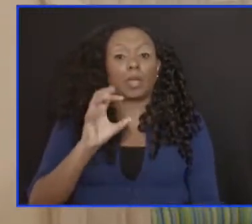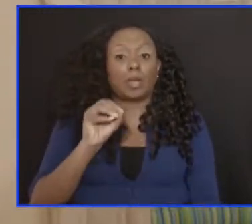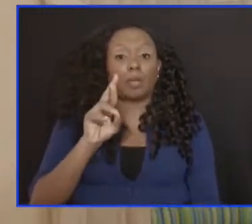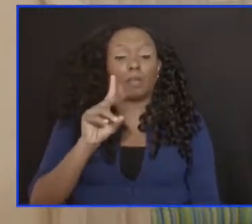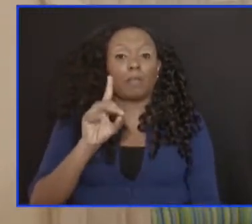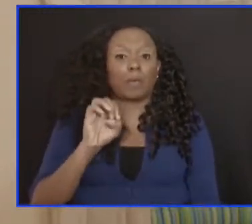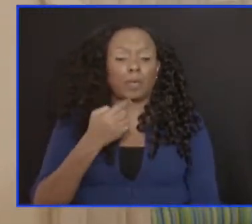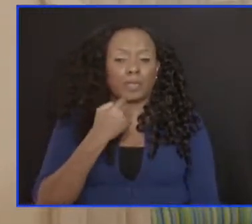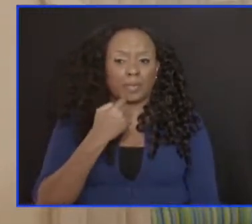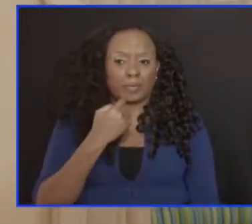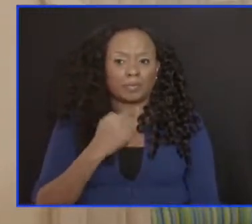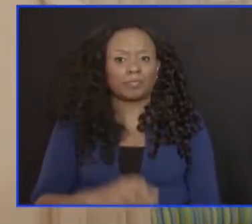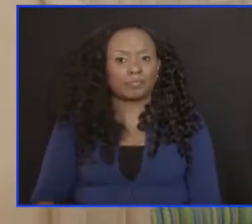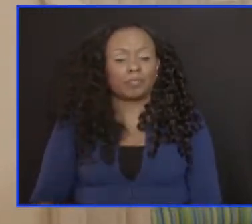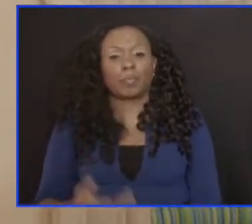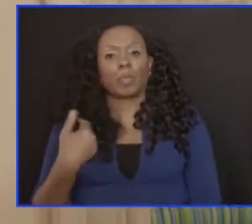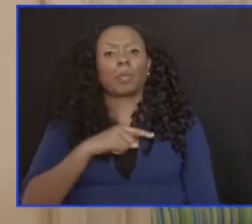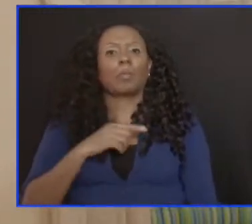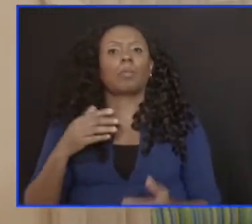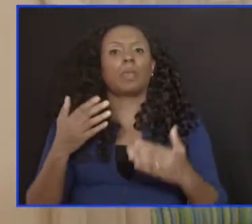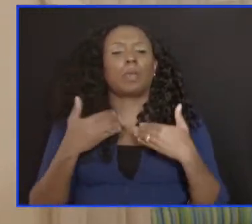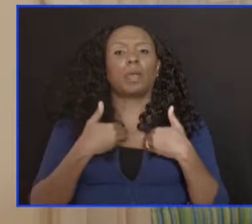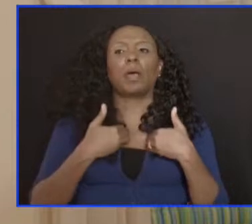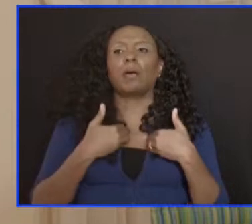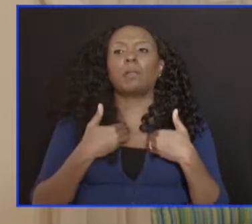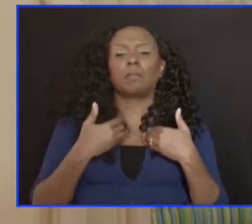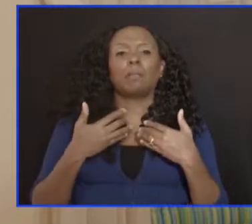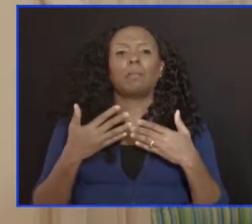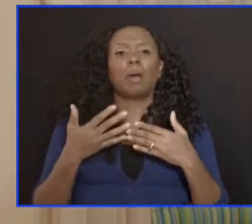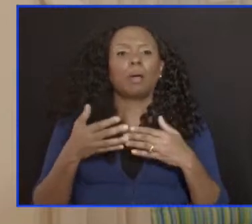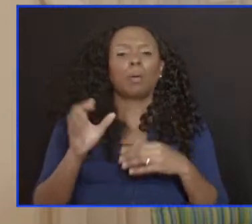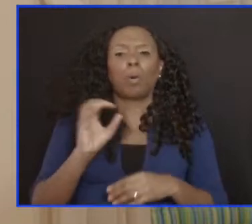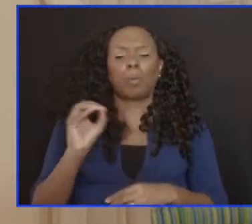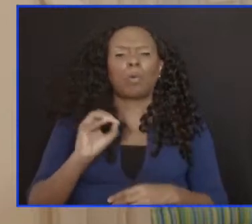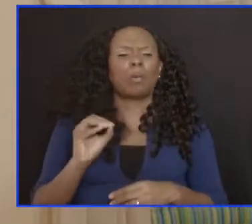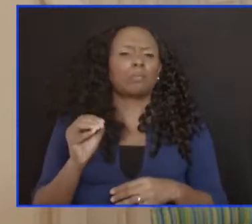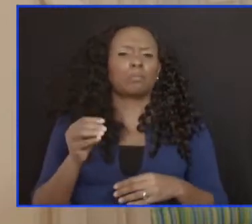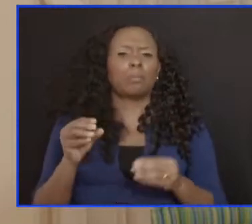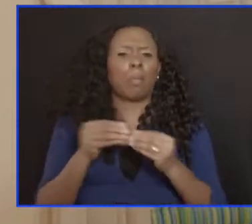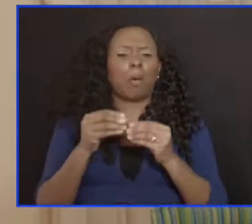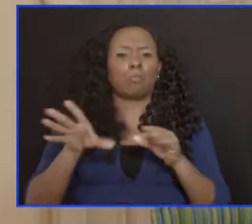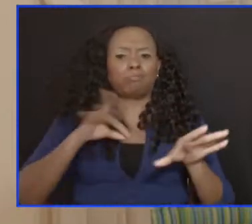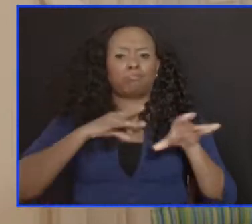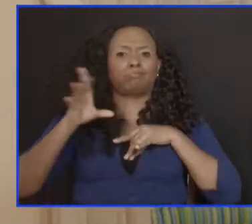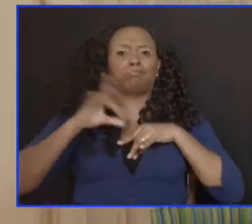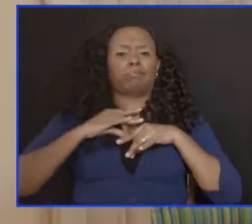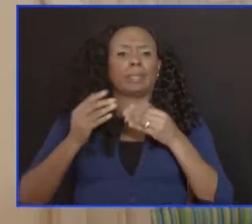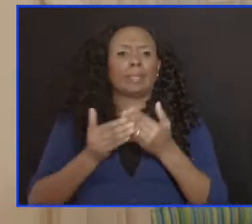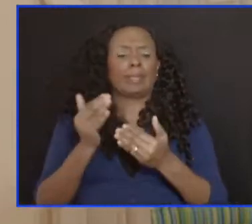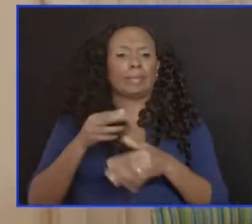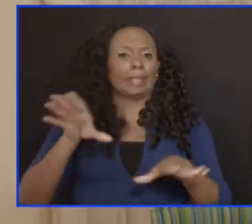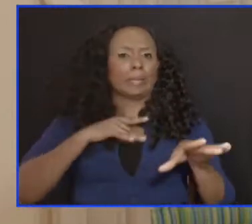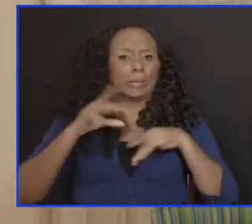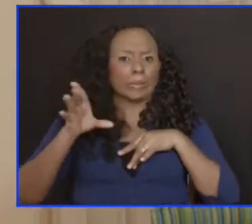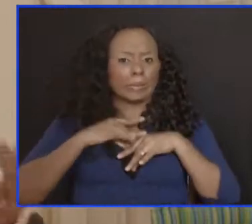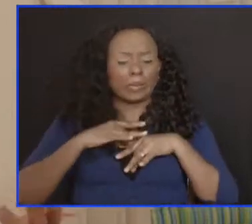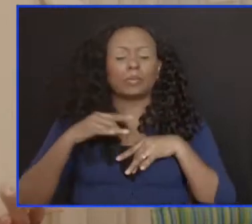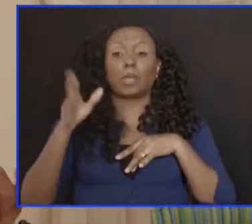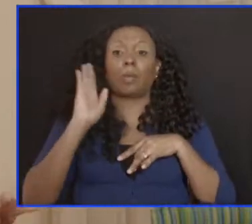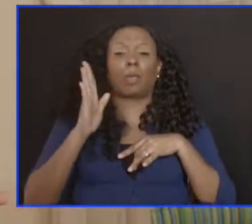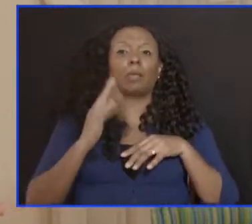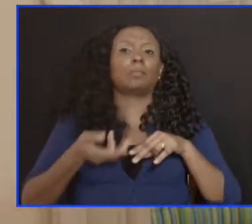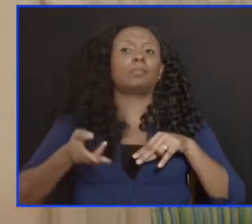is that we have a more contagious strain, of COVID, which is Omicron, so the numbers